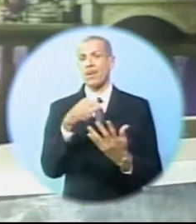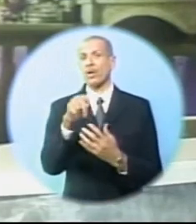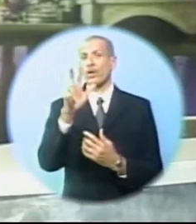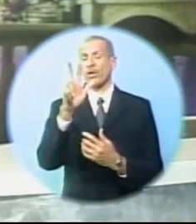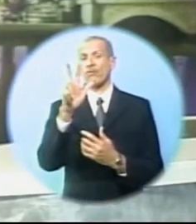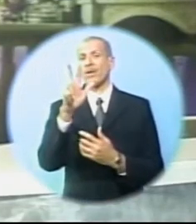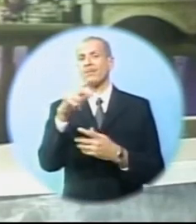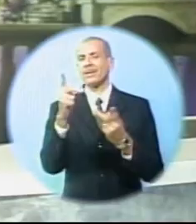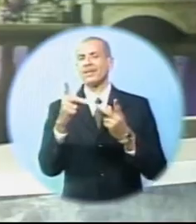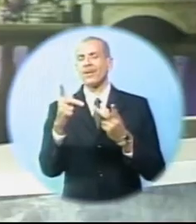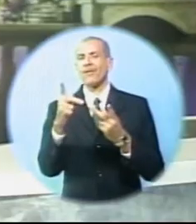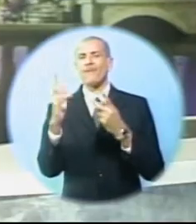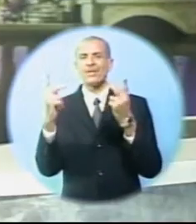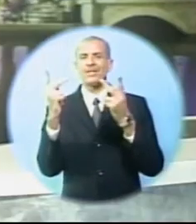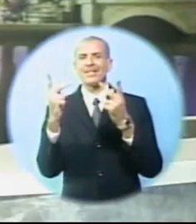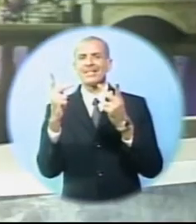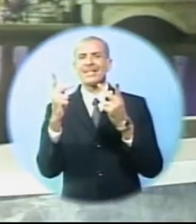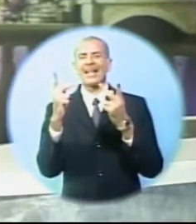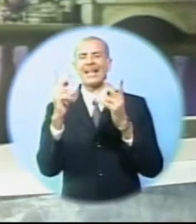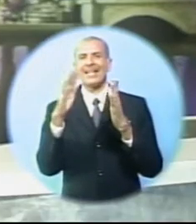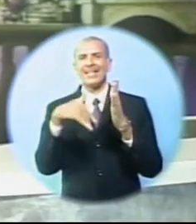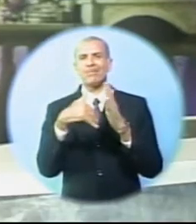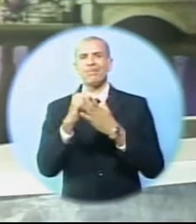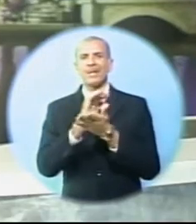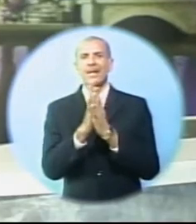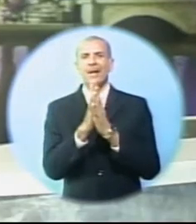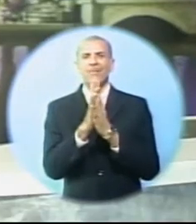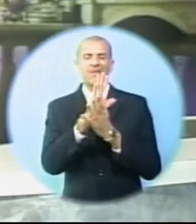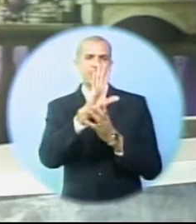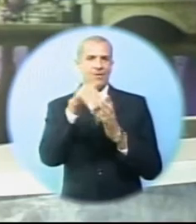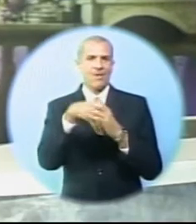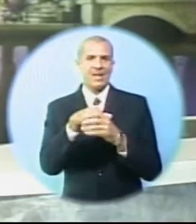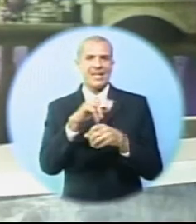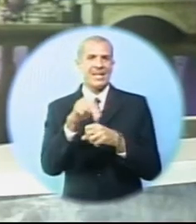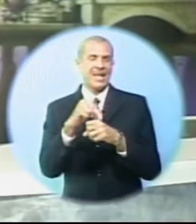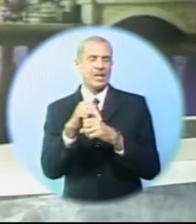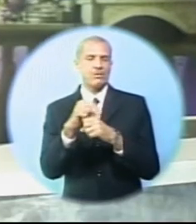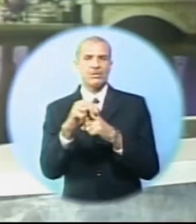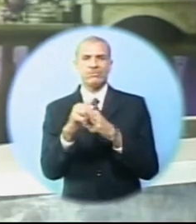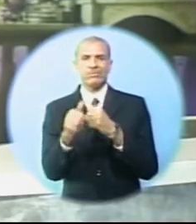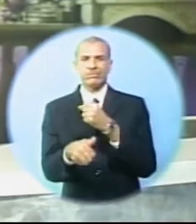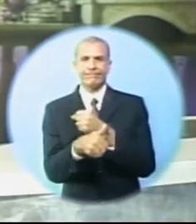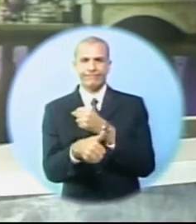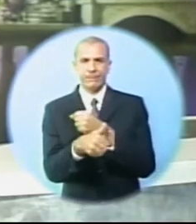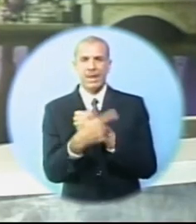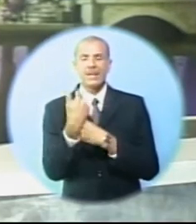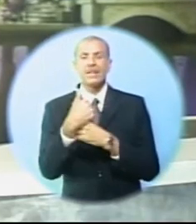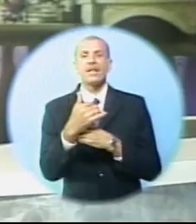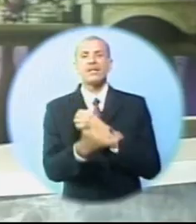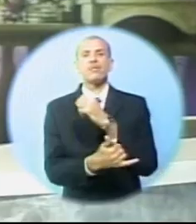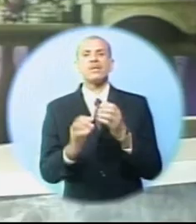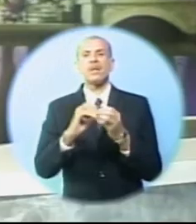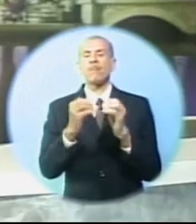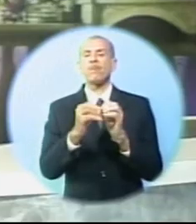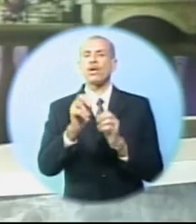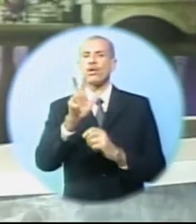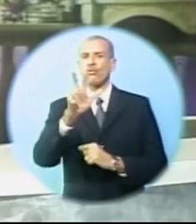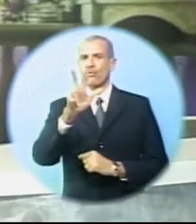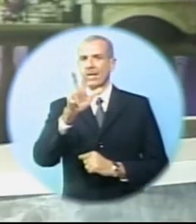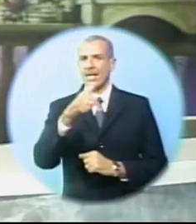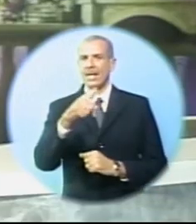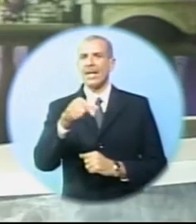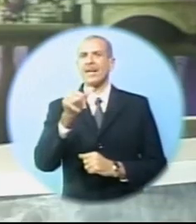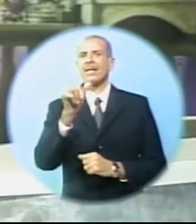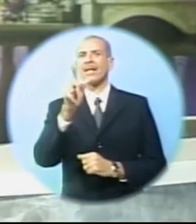destinations where tourists are least likely to become caught up in a natural disaster. The country is at position number 3.